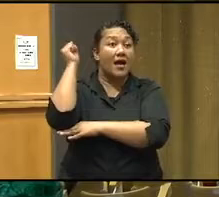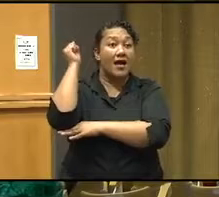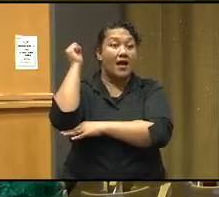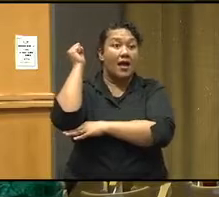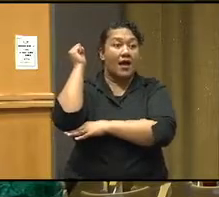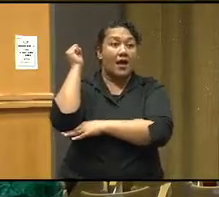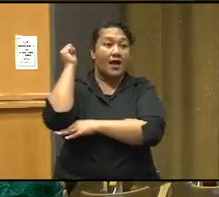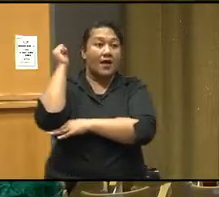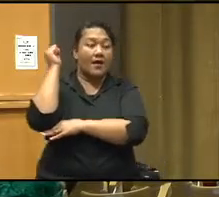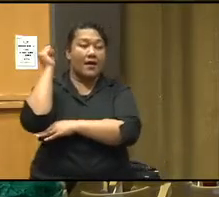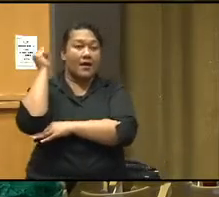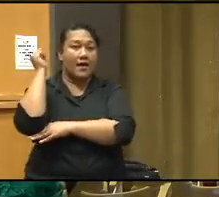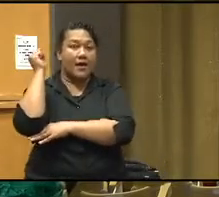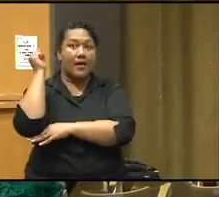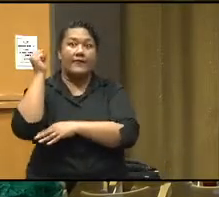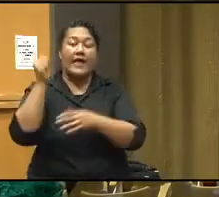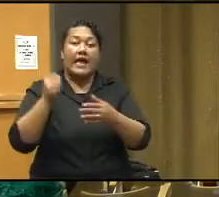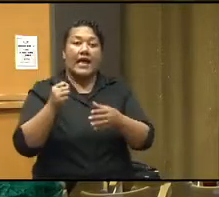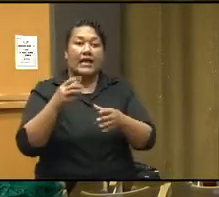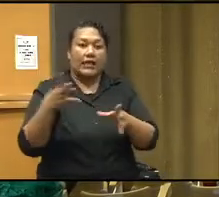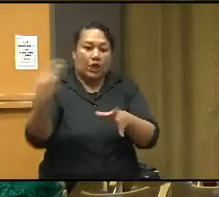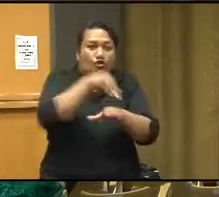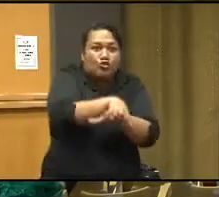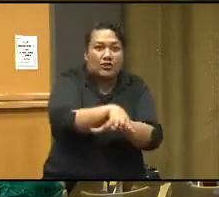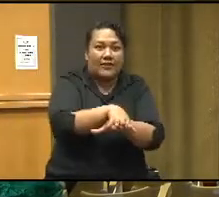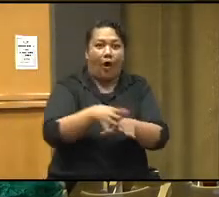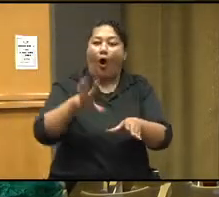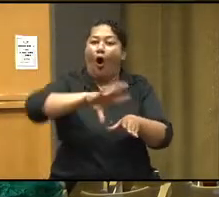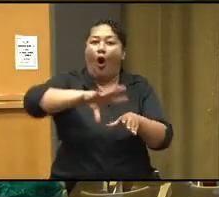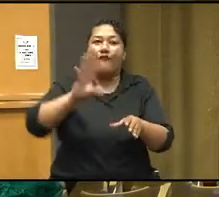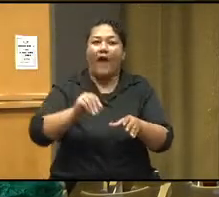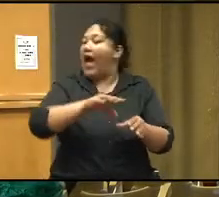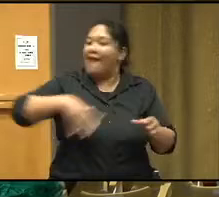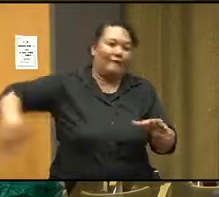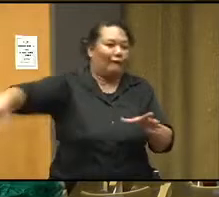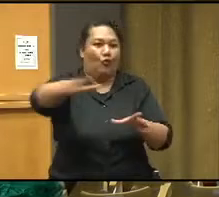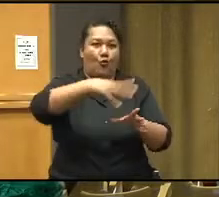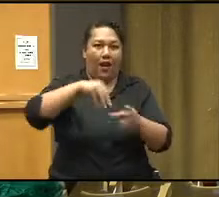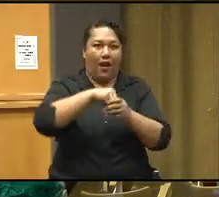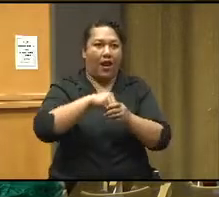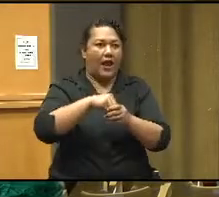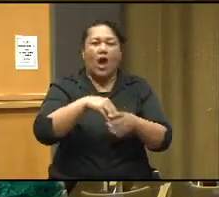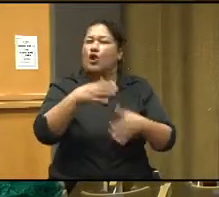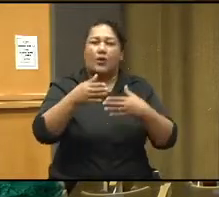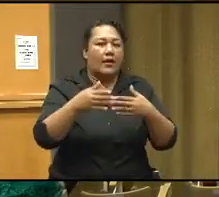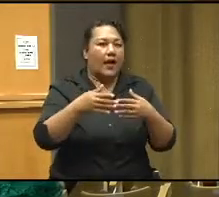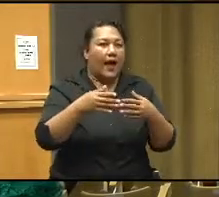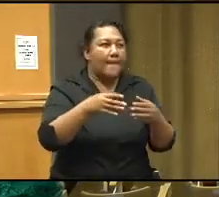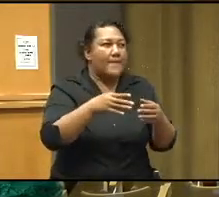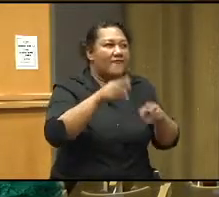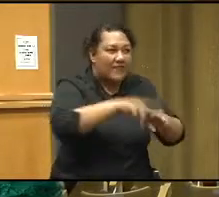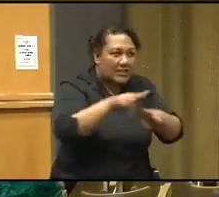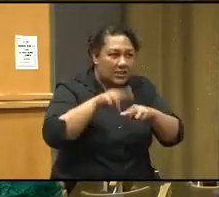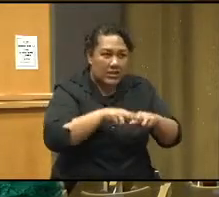diverse, inclusive of everybody, minority groups, etc. And if they're all from Fiji, I will say, no,